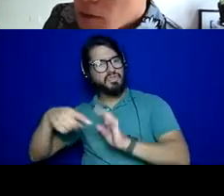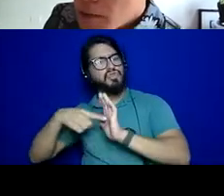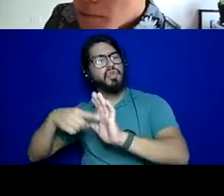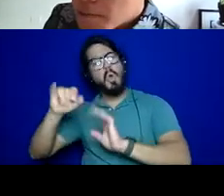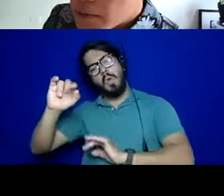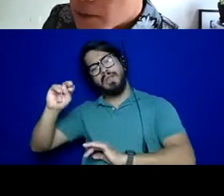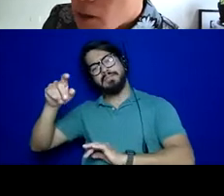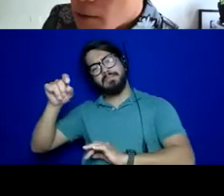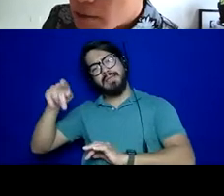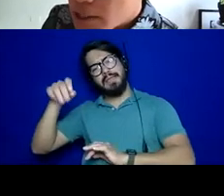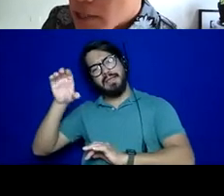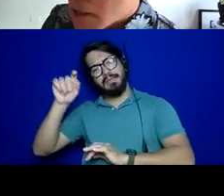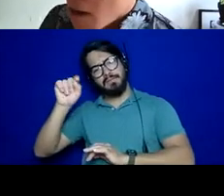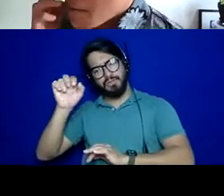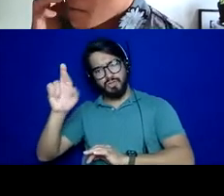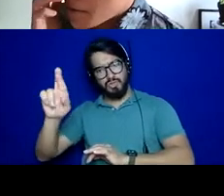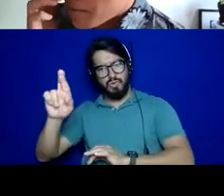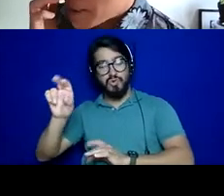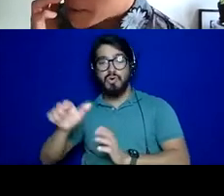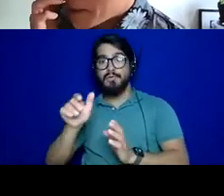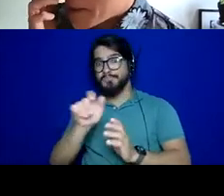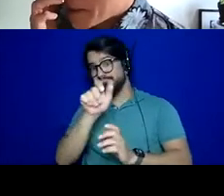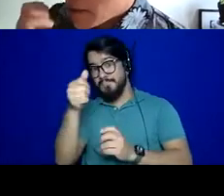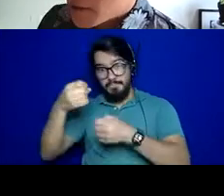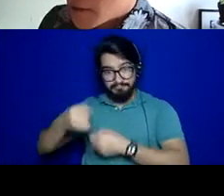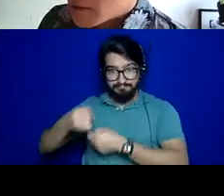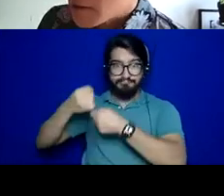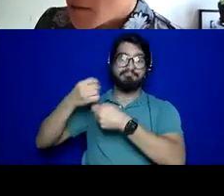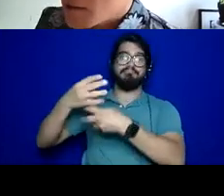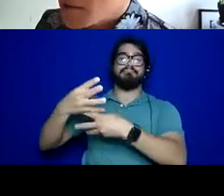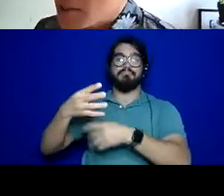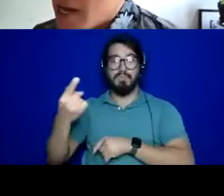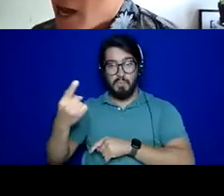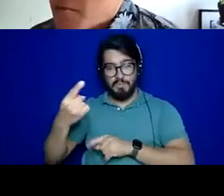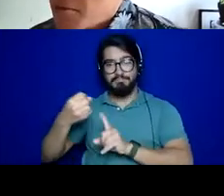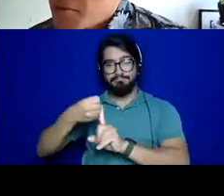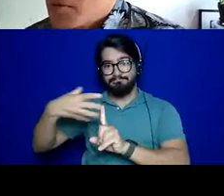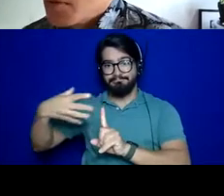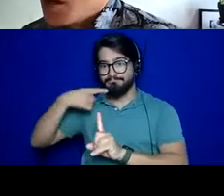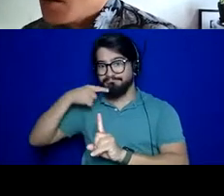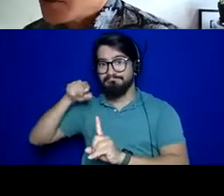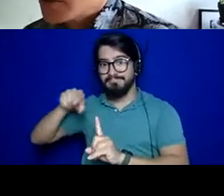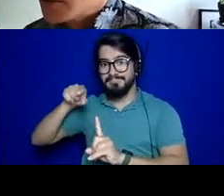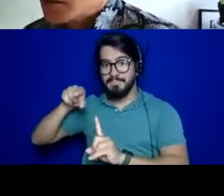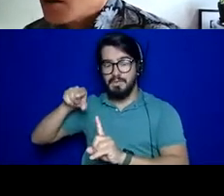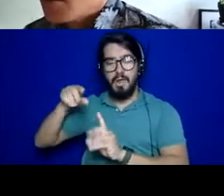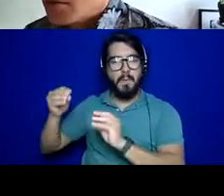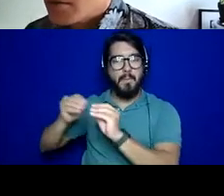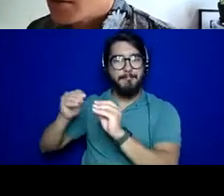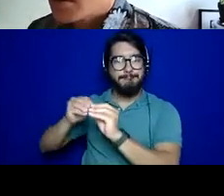And it will open up a window that says more information. You can, and then you'll be able to tab through the